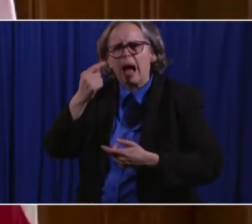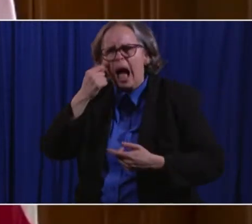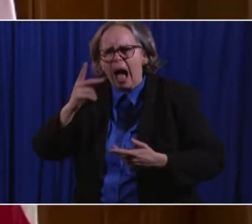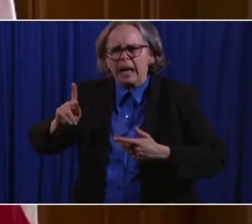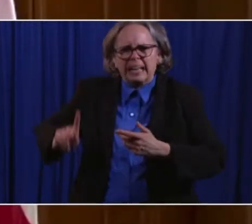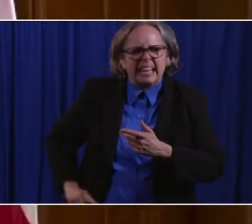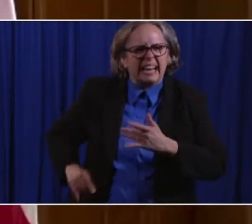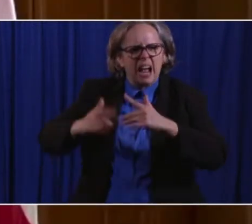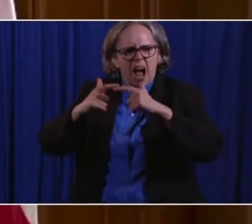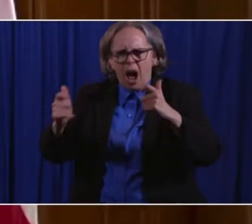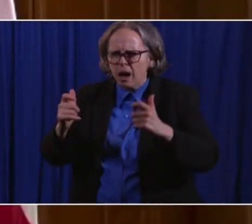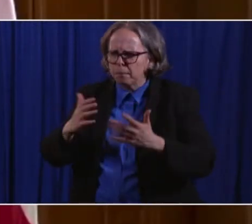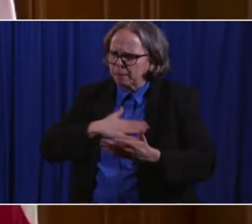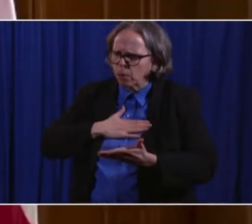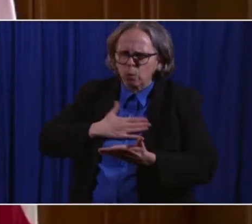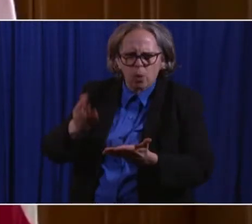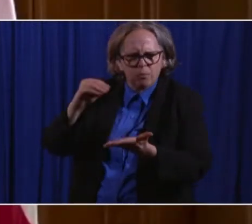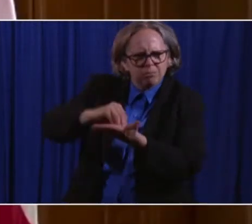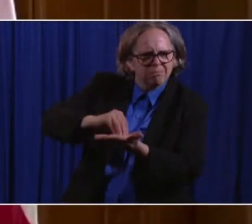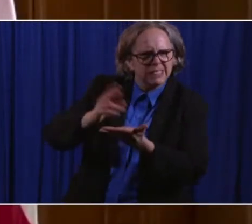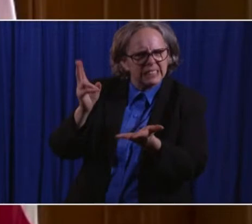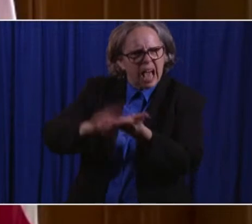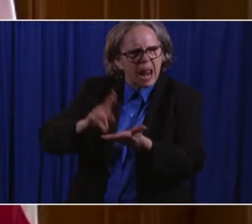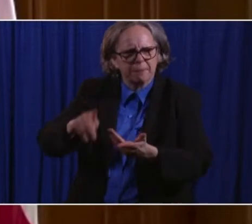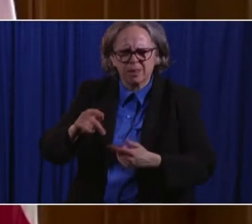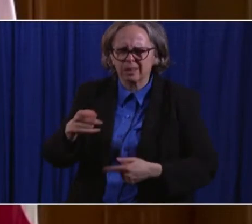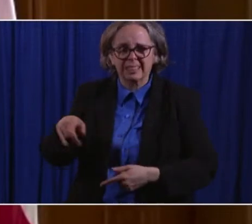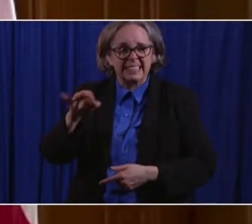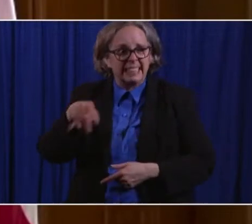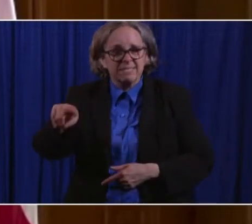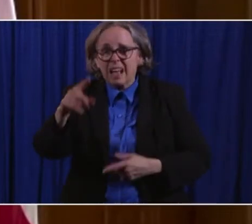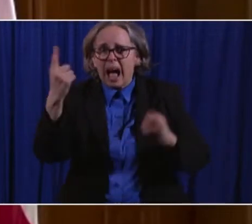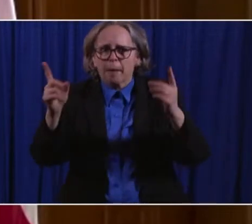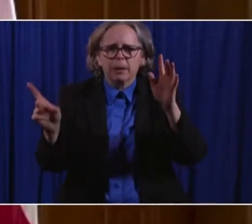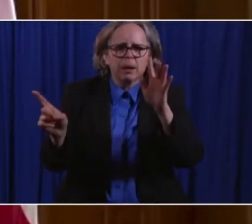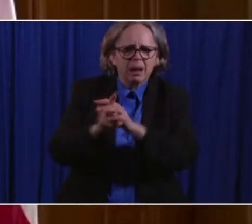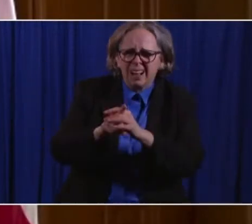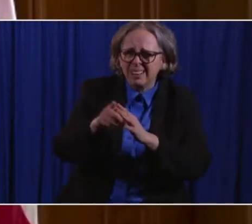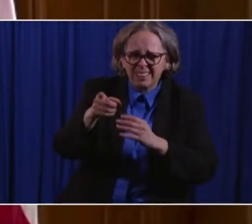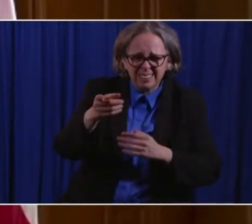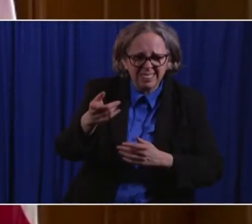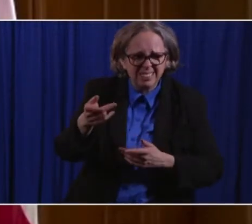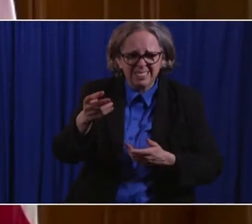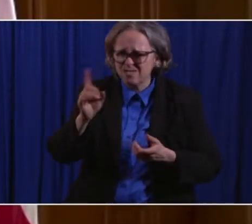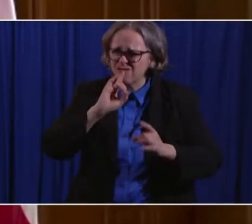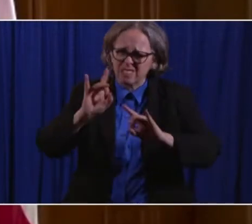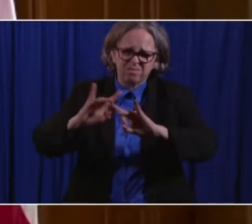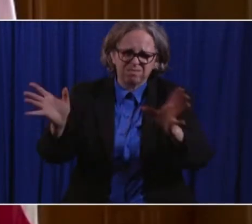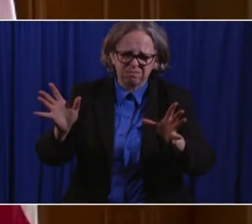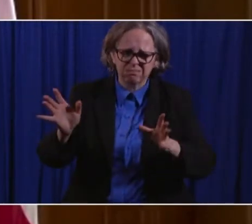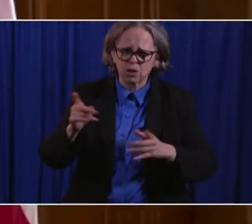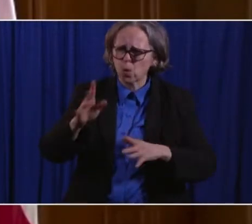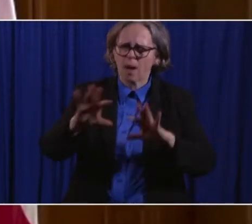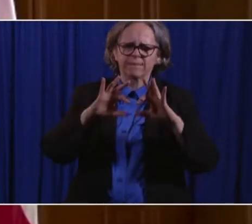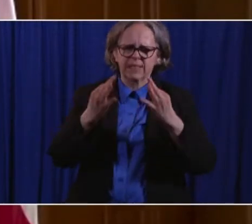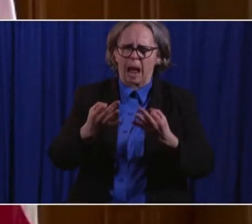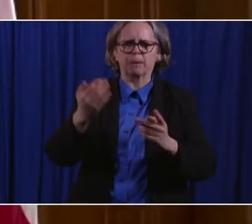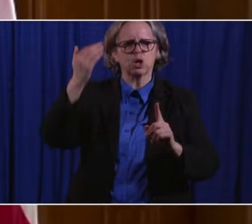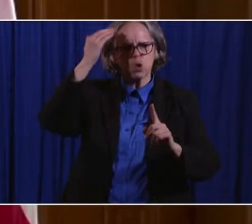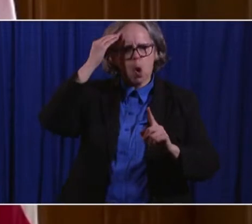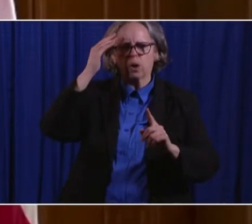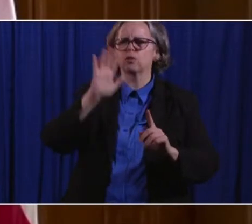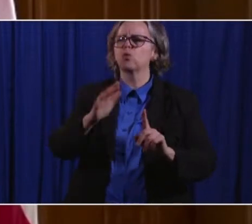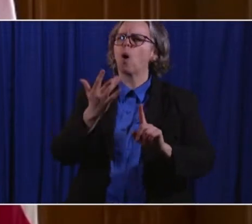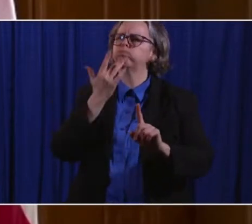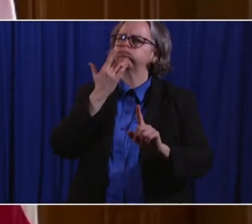that, in case of a tragedy, your family knows what you want to do. And it really has